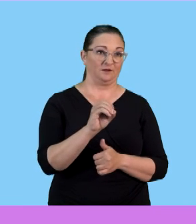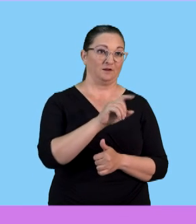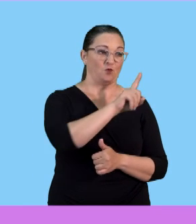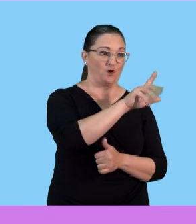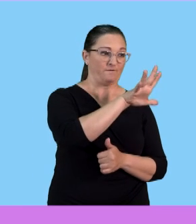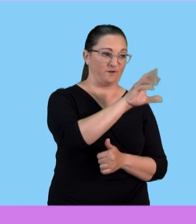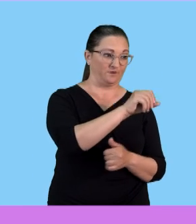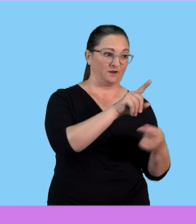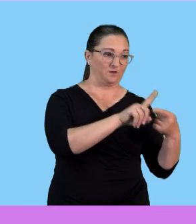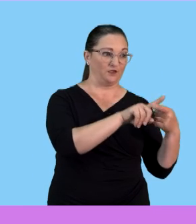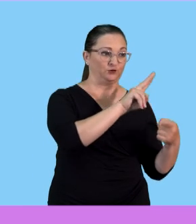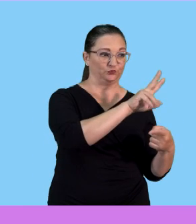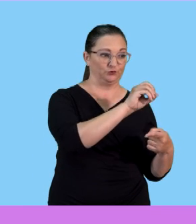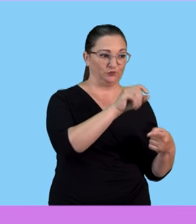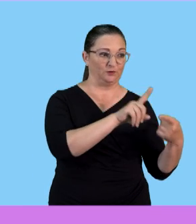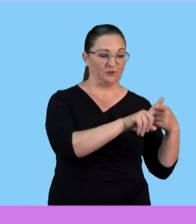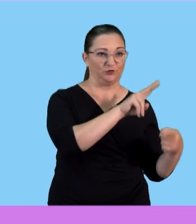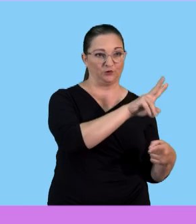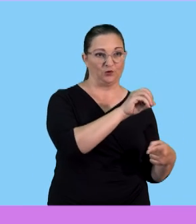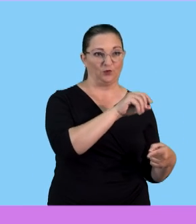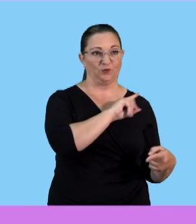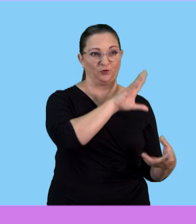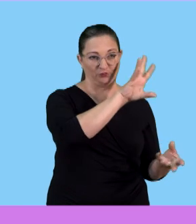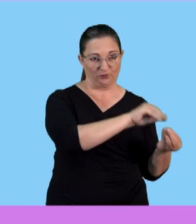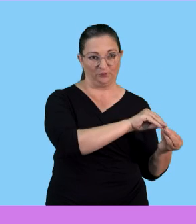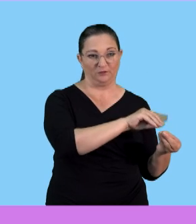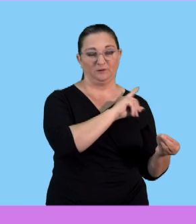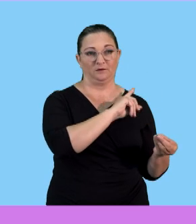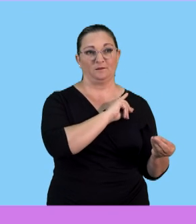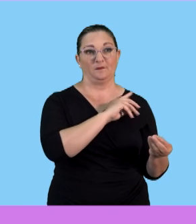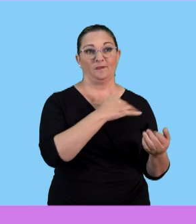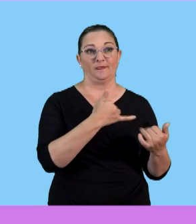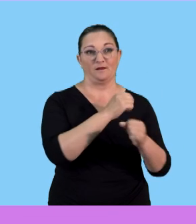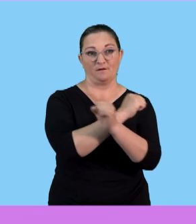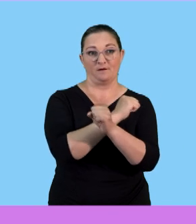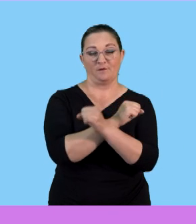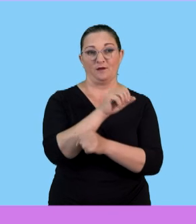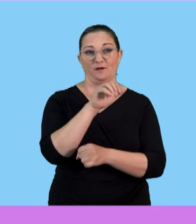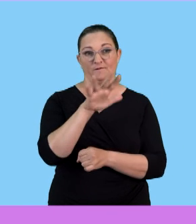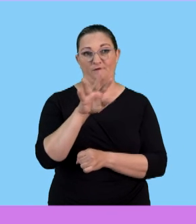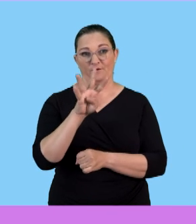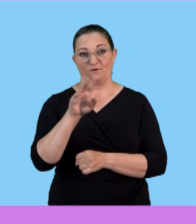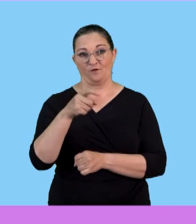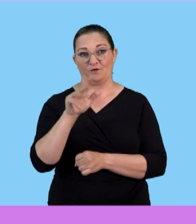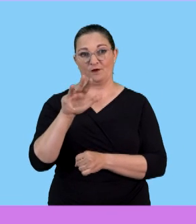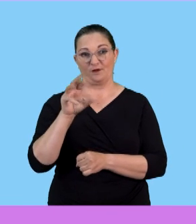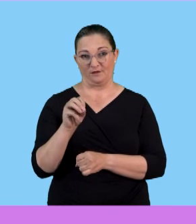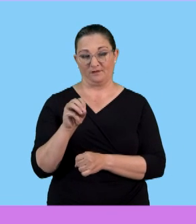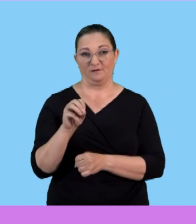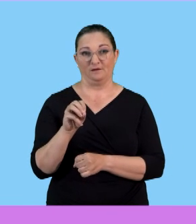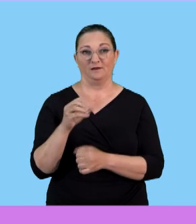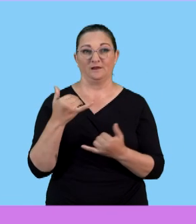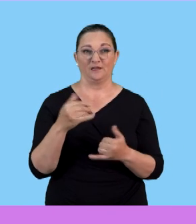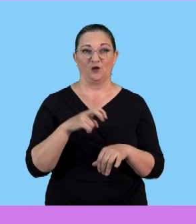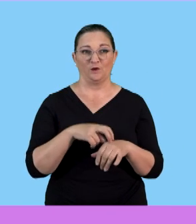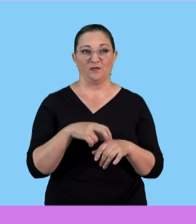550 kilowatts. So the total cost in block number 3 is 54 Rand 90. So now we need to